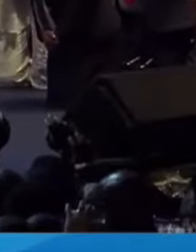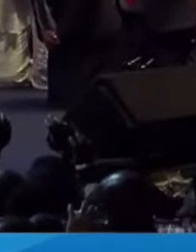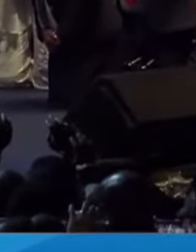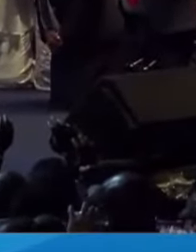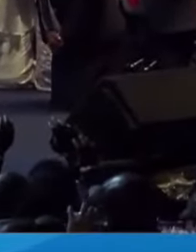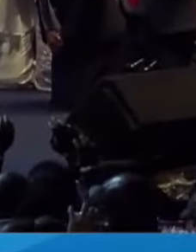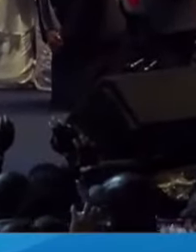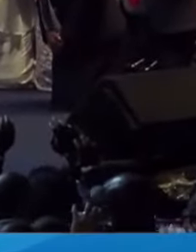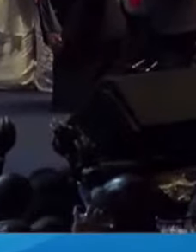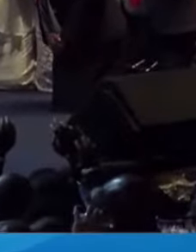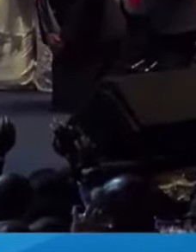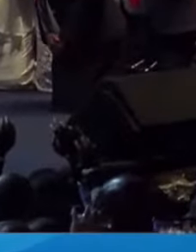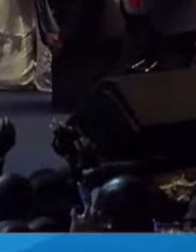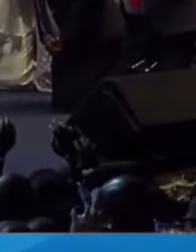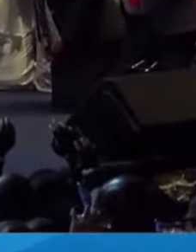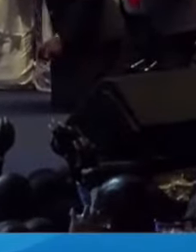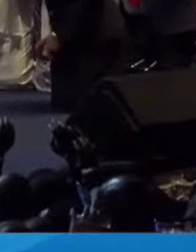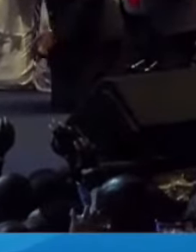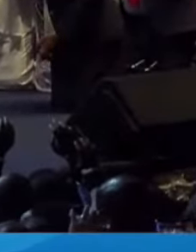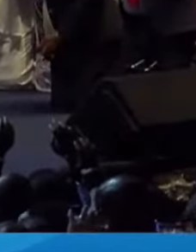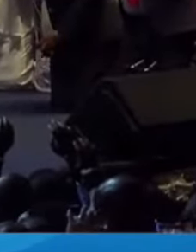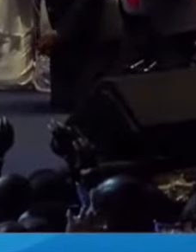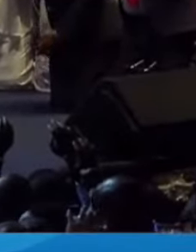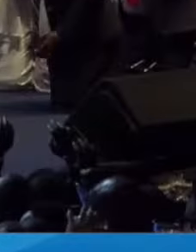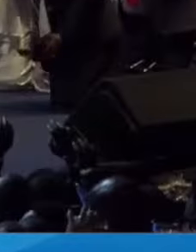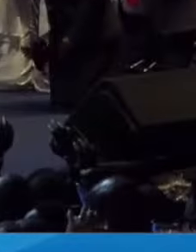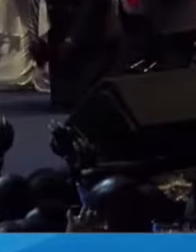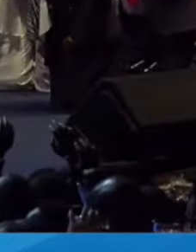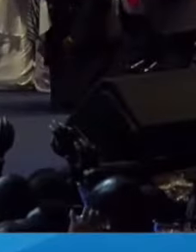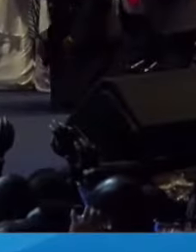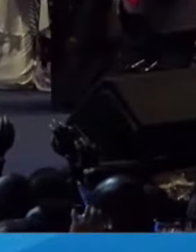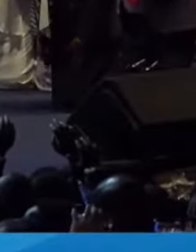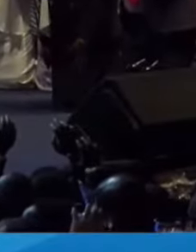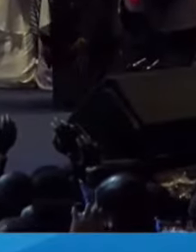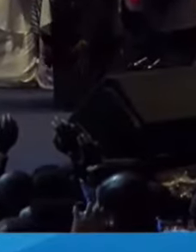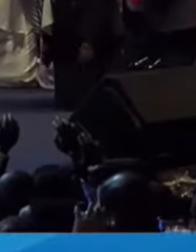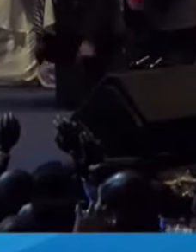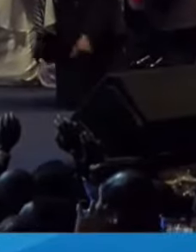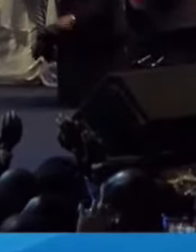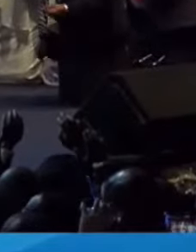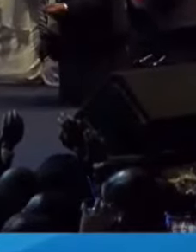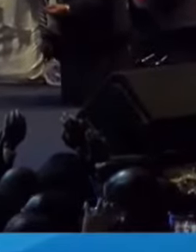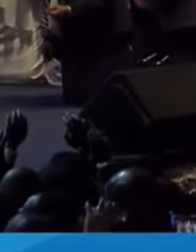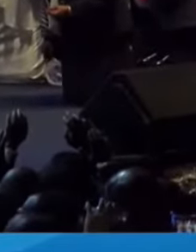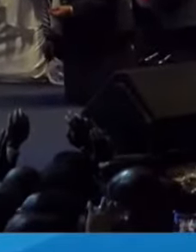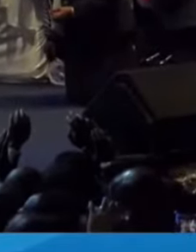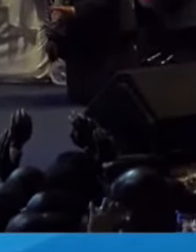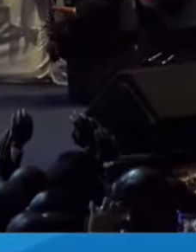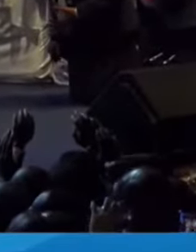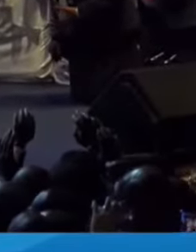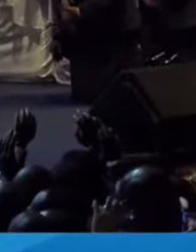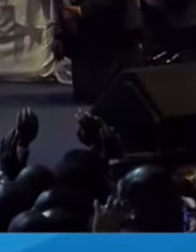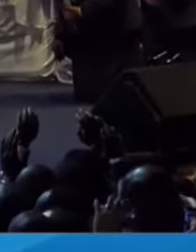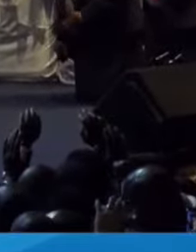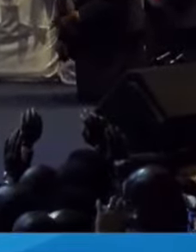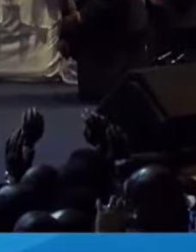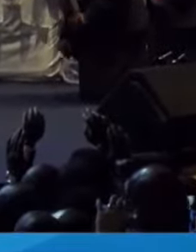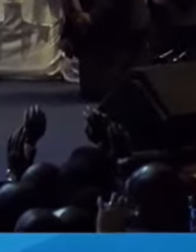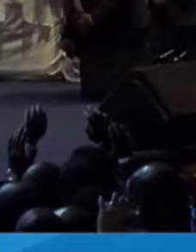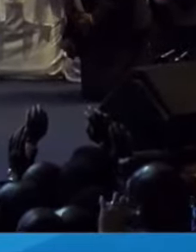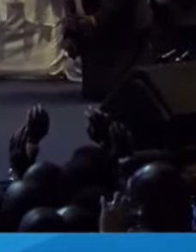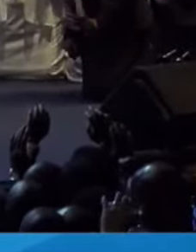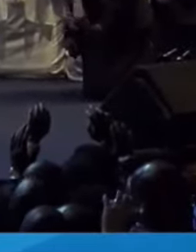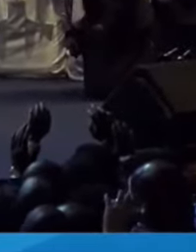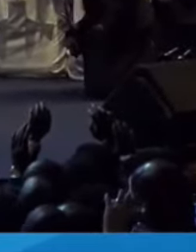first lady cause this nation to recover all